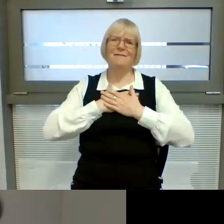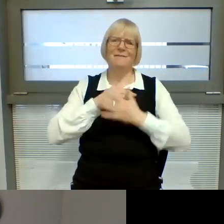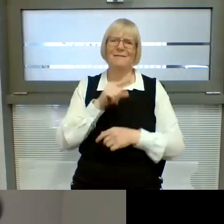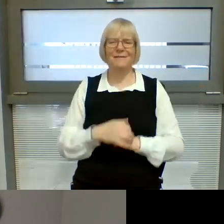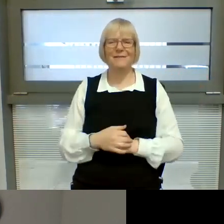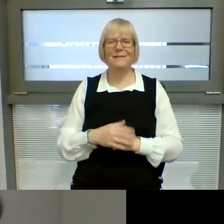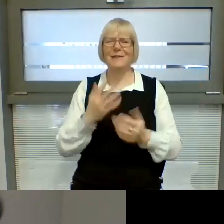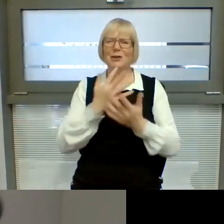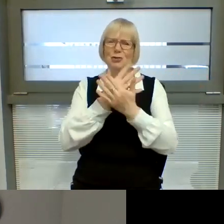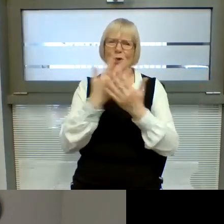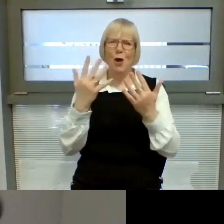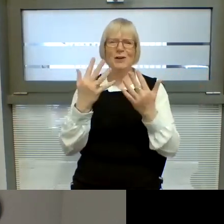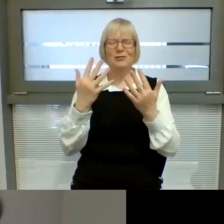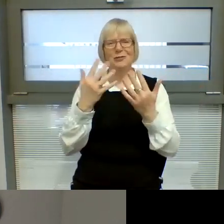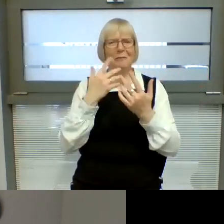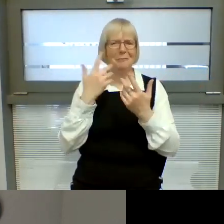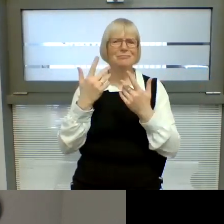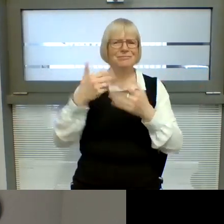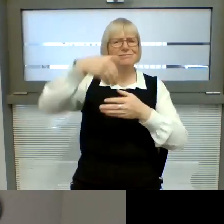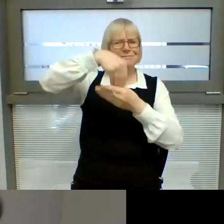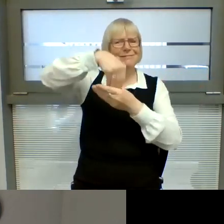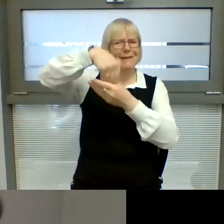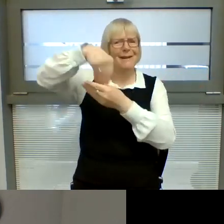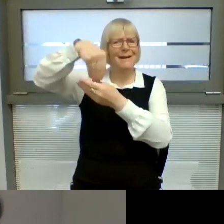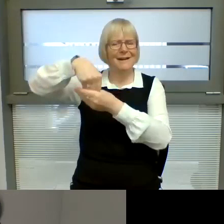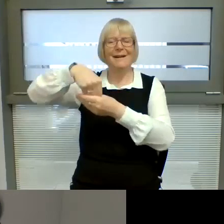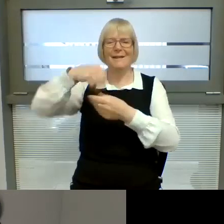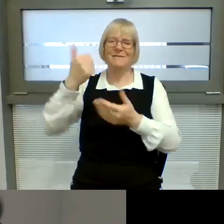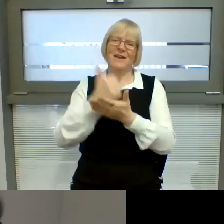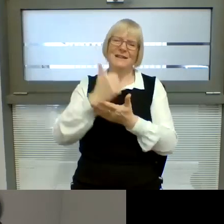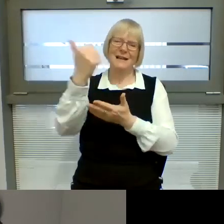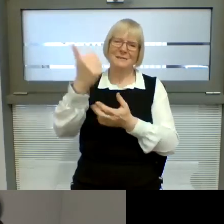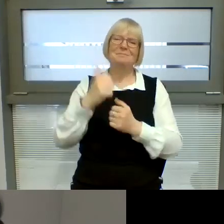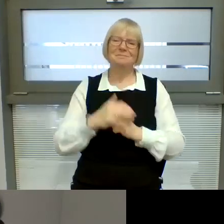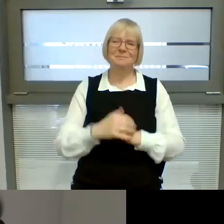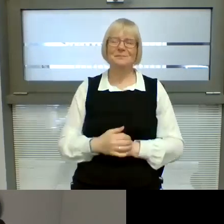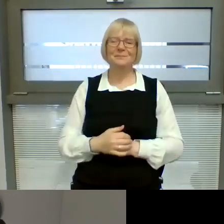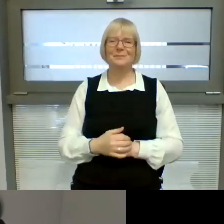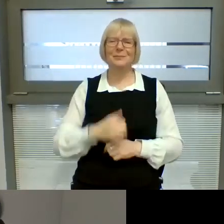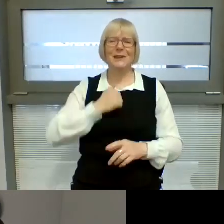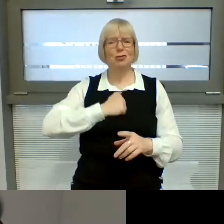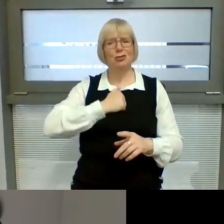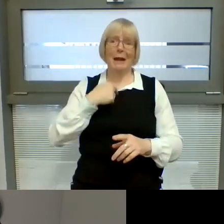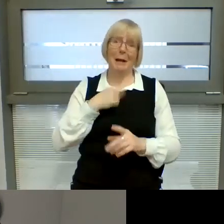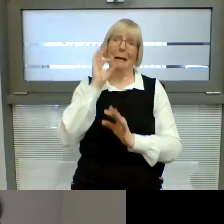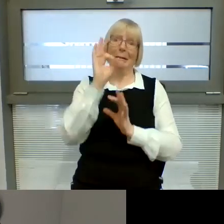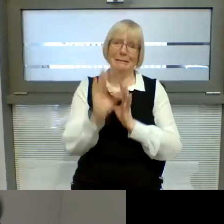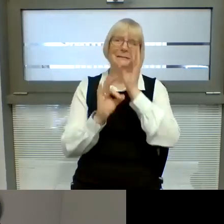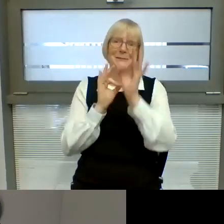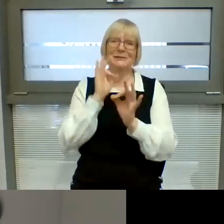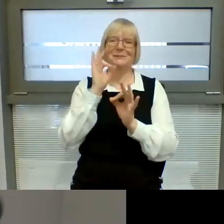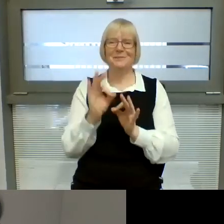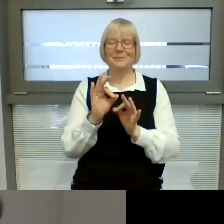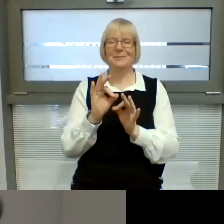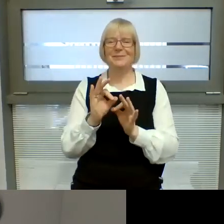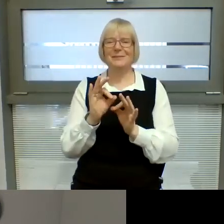so much to them. I think absolutely fascinating, fantastic. Sorry, I'm kind of hogging you really. I know we've